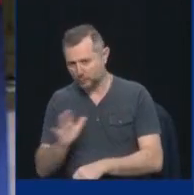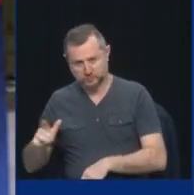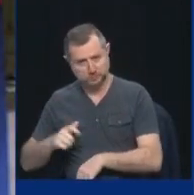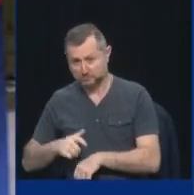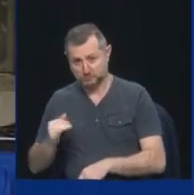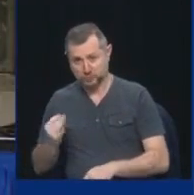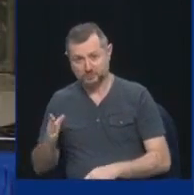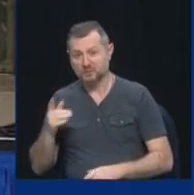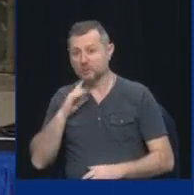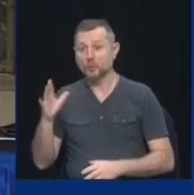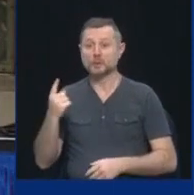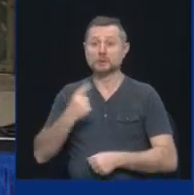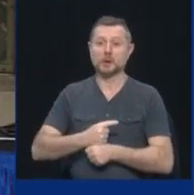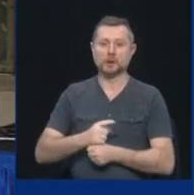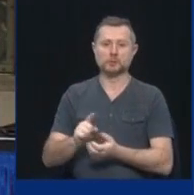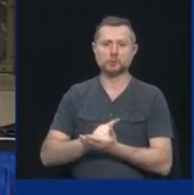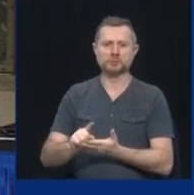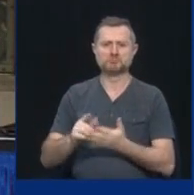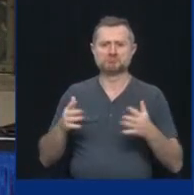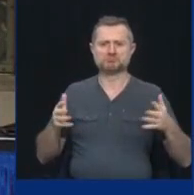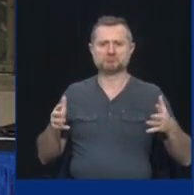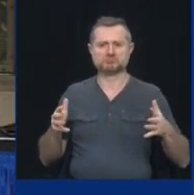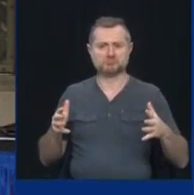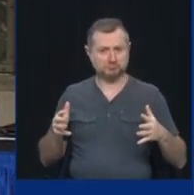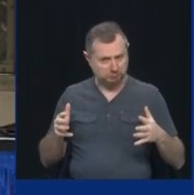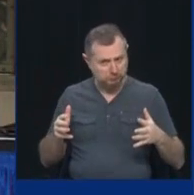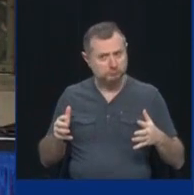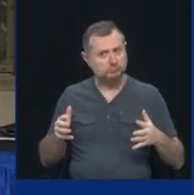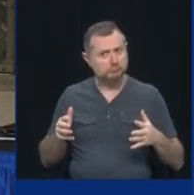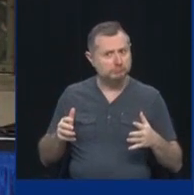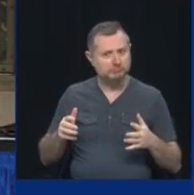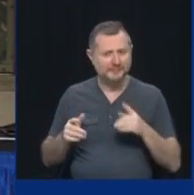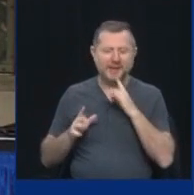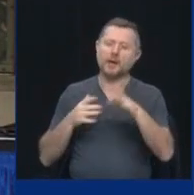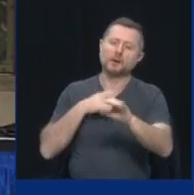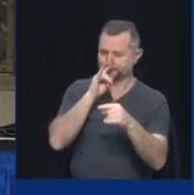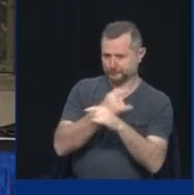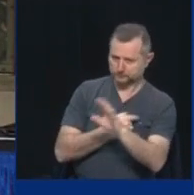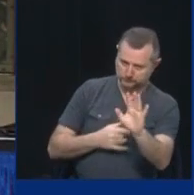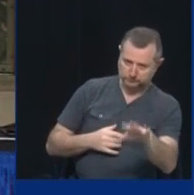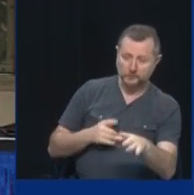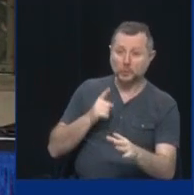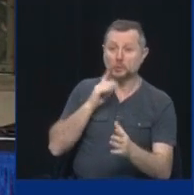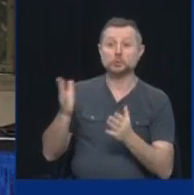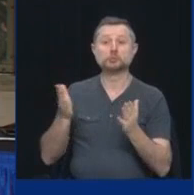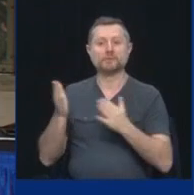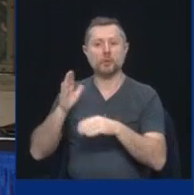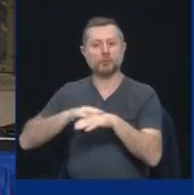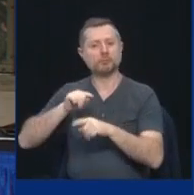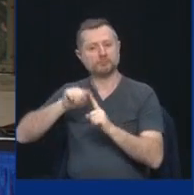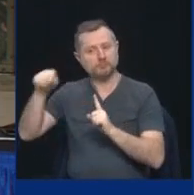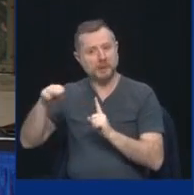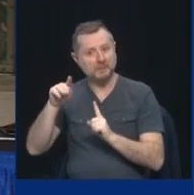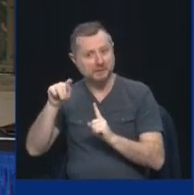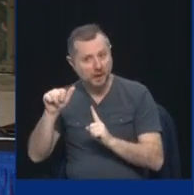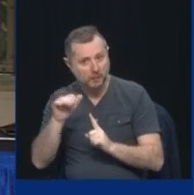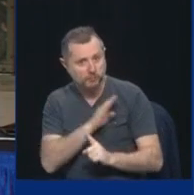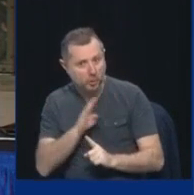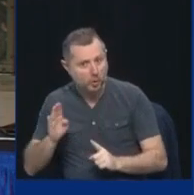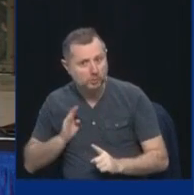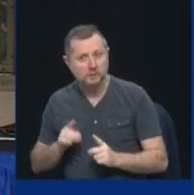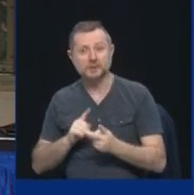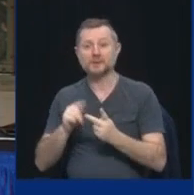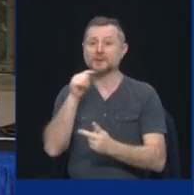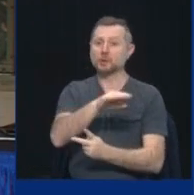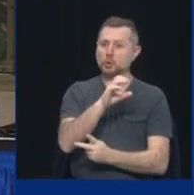also on the MTA board and the CUNY board. That was a joke about being Budget Director. To my left is the man of the